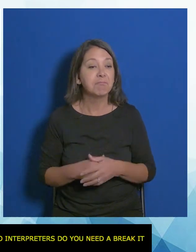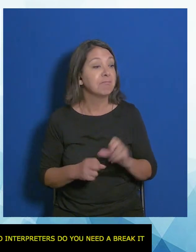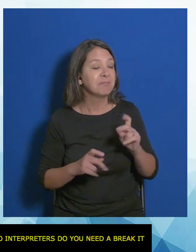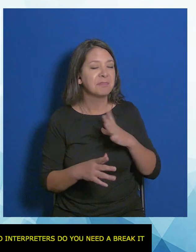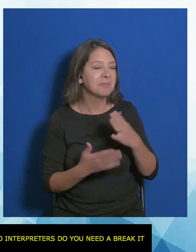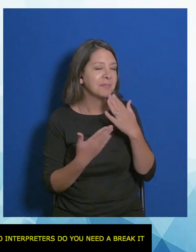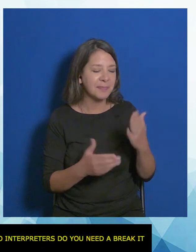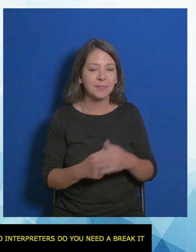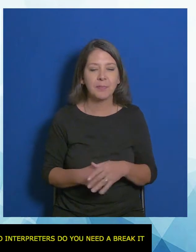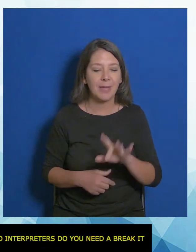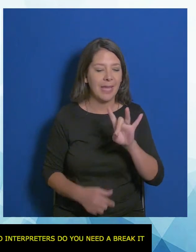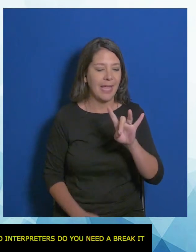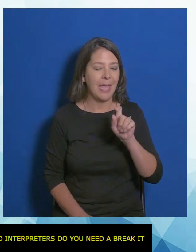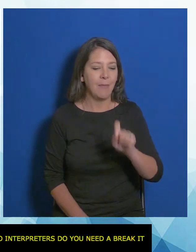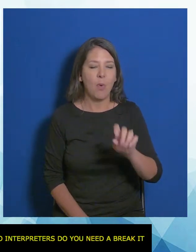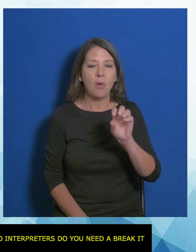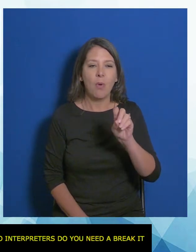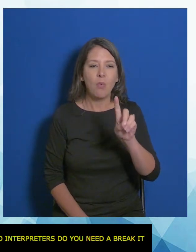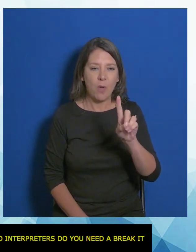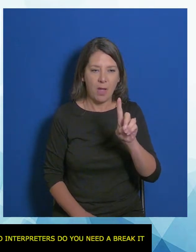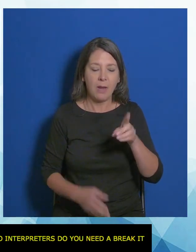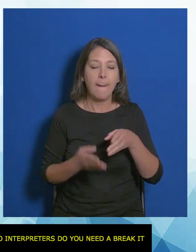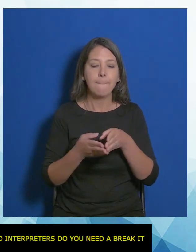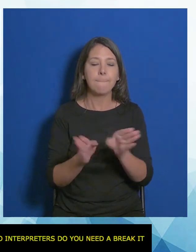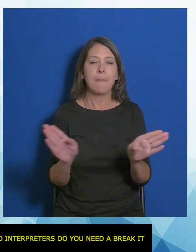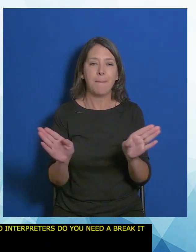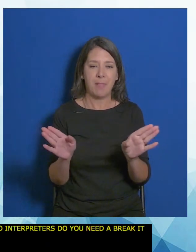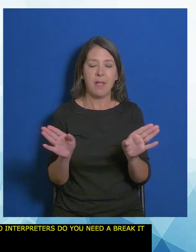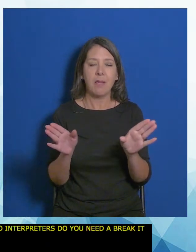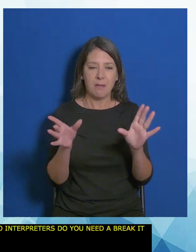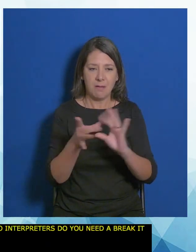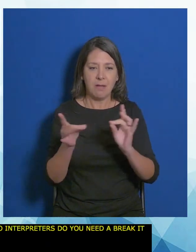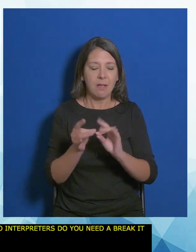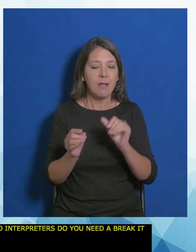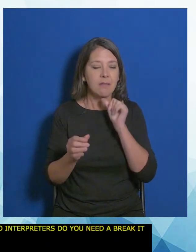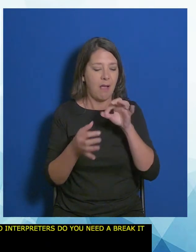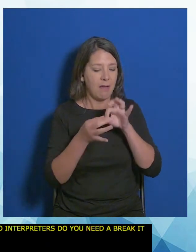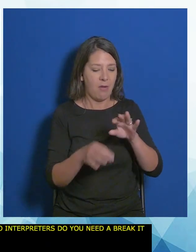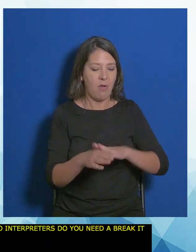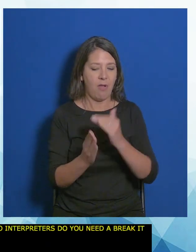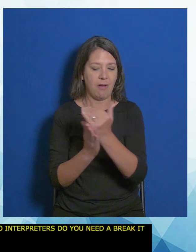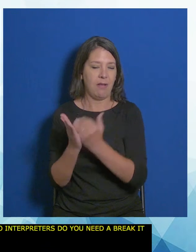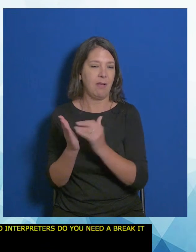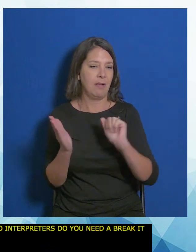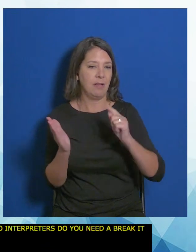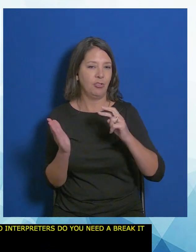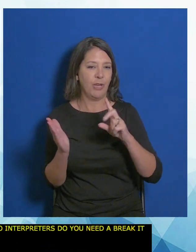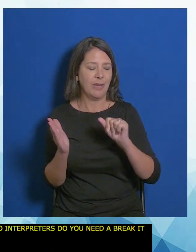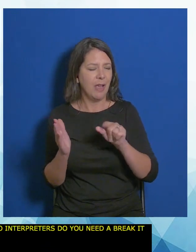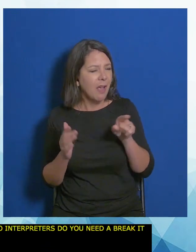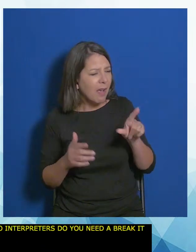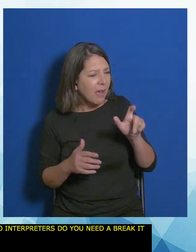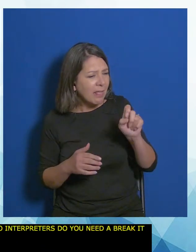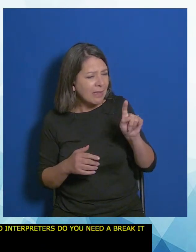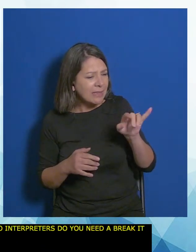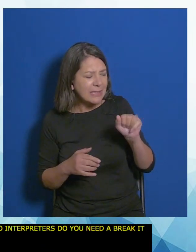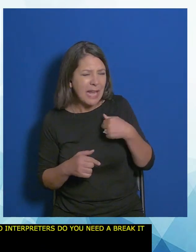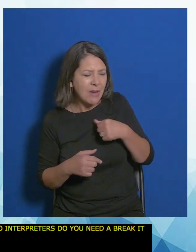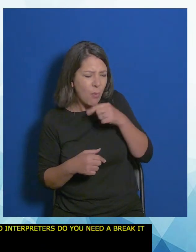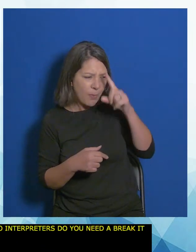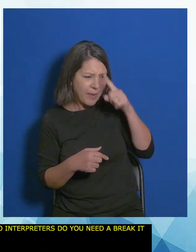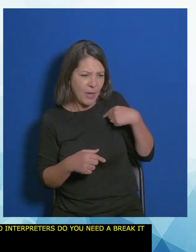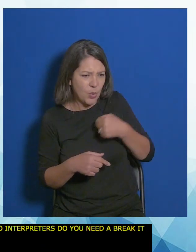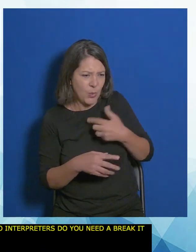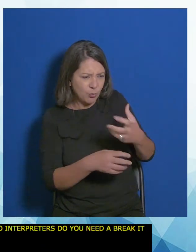Okay, 8.01, call to the public on non-agendized items. Letitia, I don't believe we've gotten any papers before,